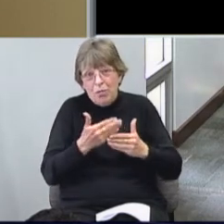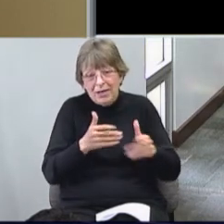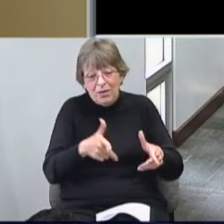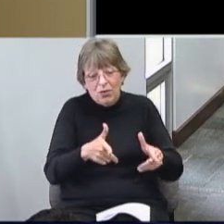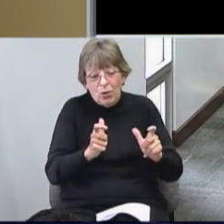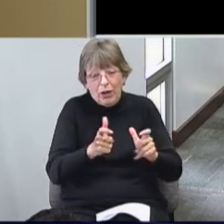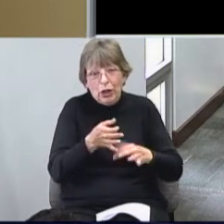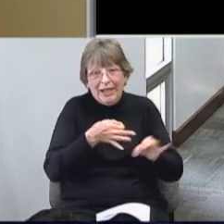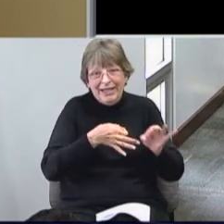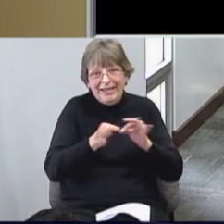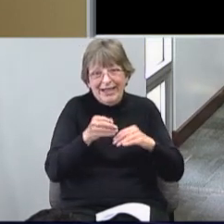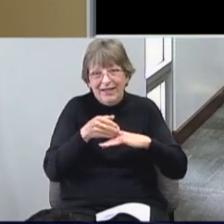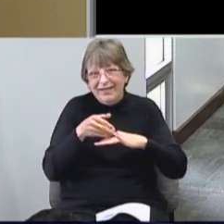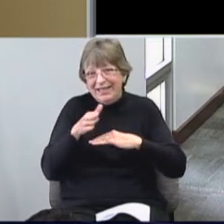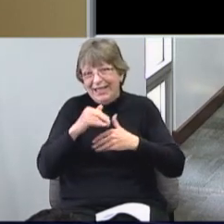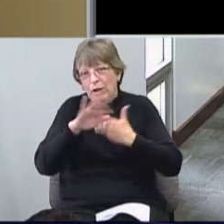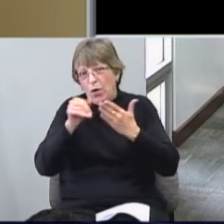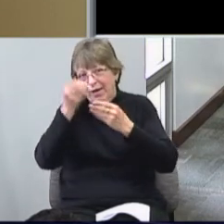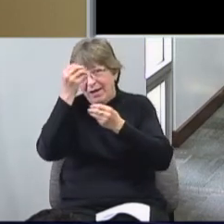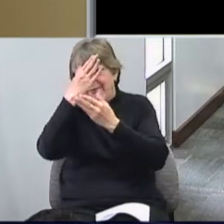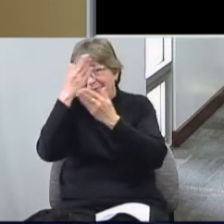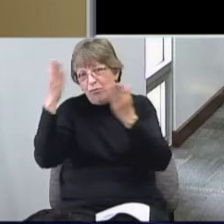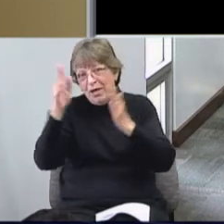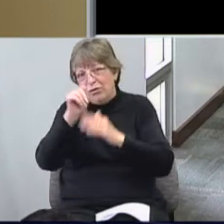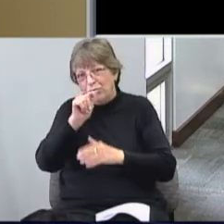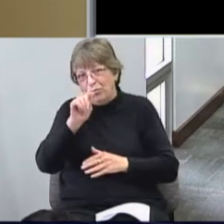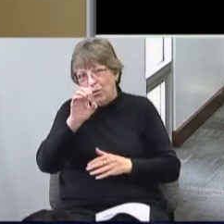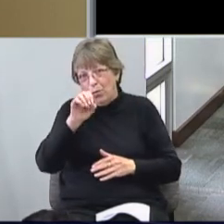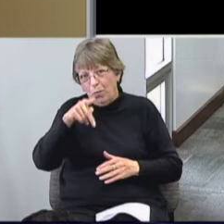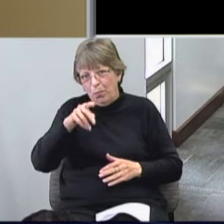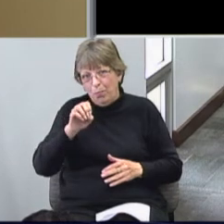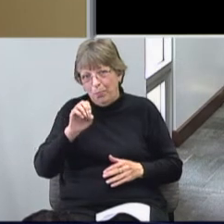than having to send stuff up to Topeka.